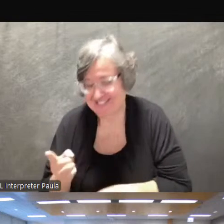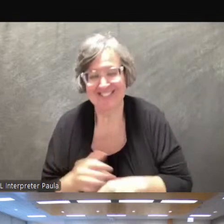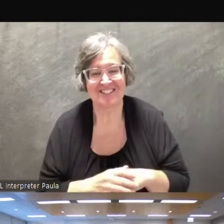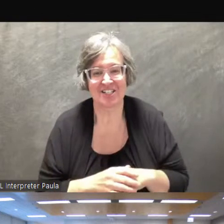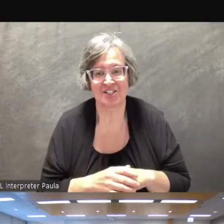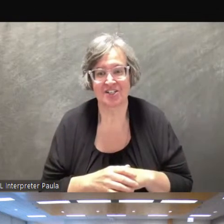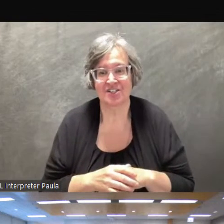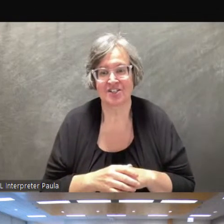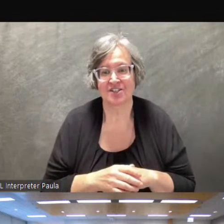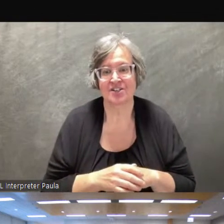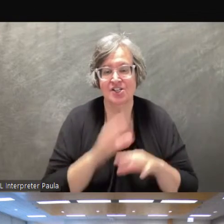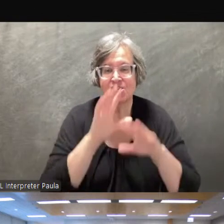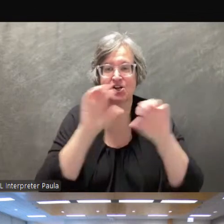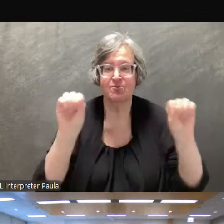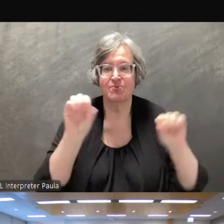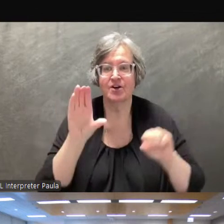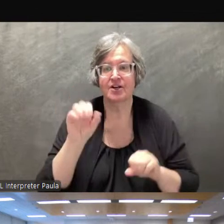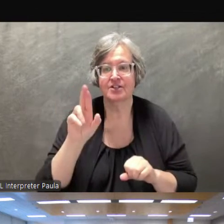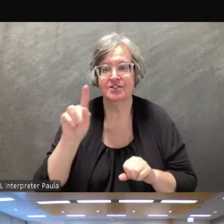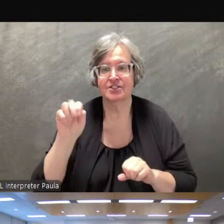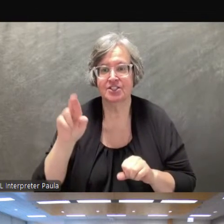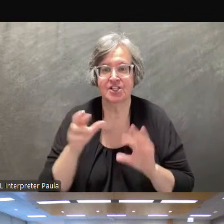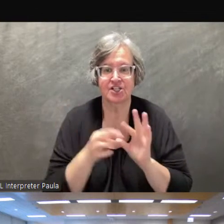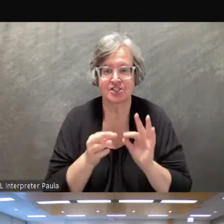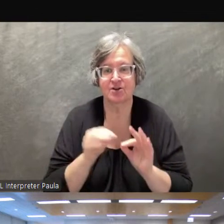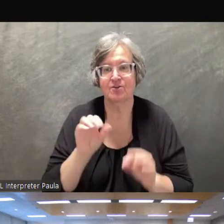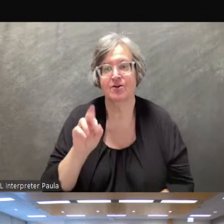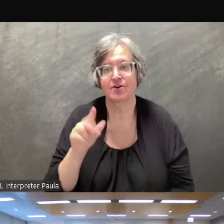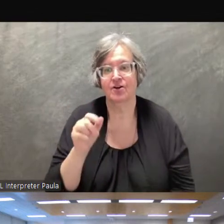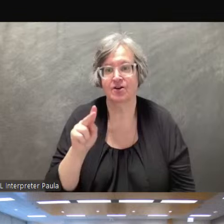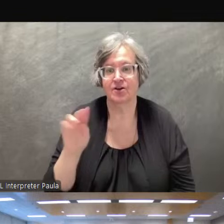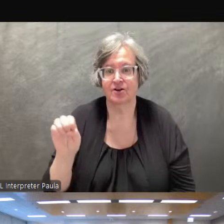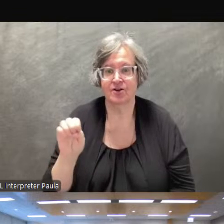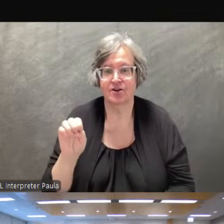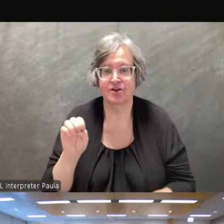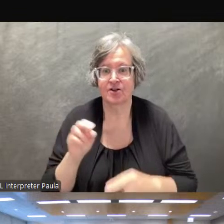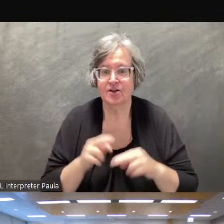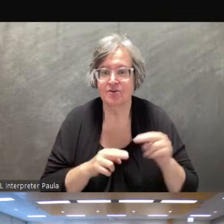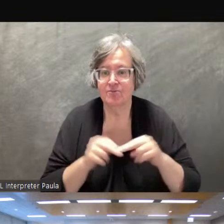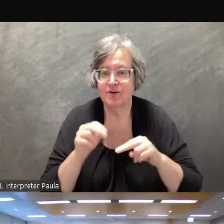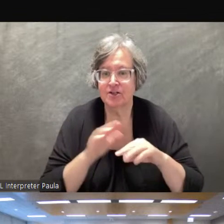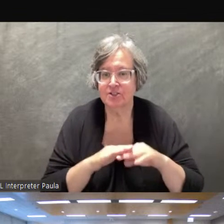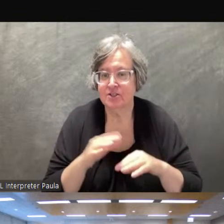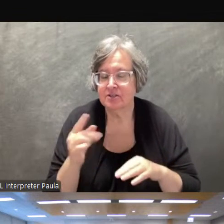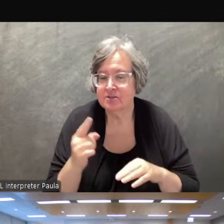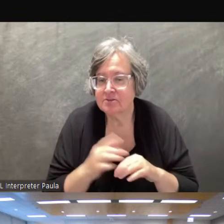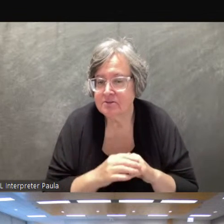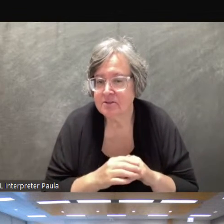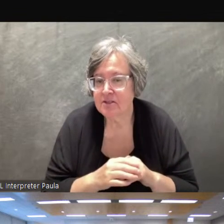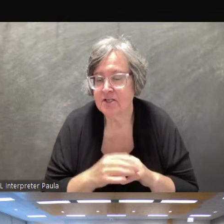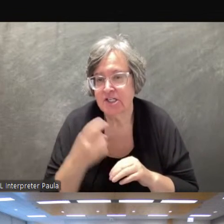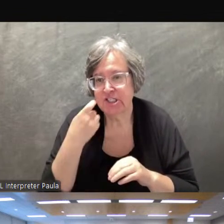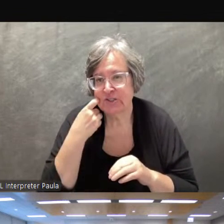And as President Carter mentioned, Argonne has built on the study that they did earlier